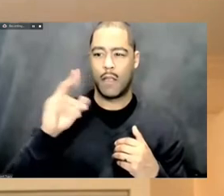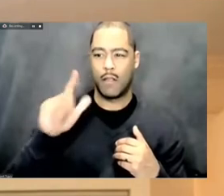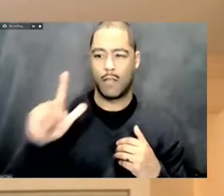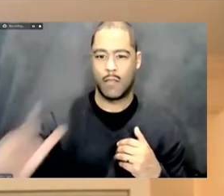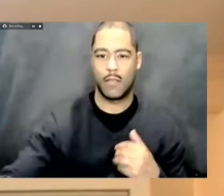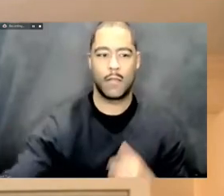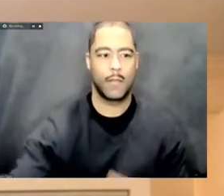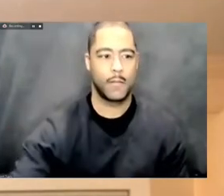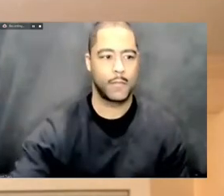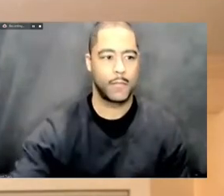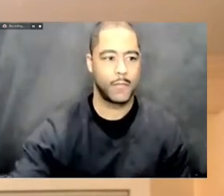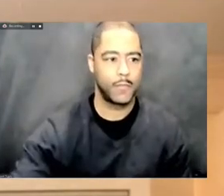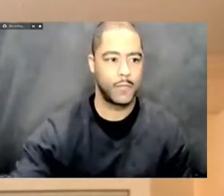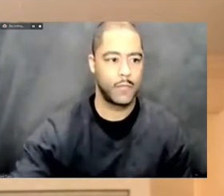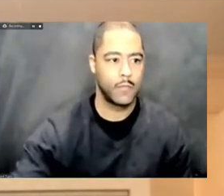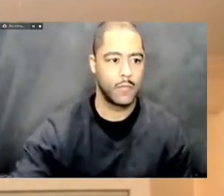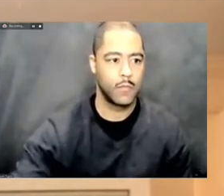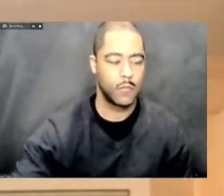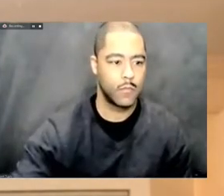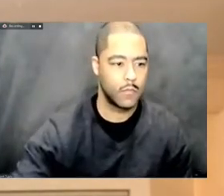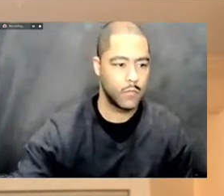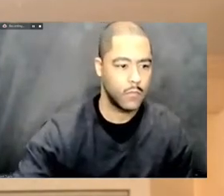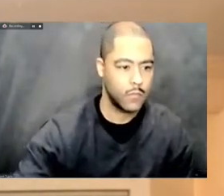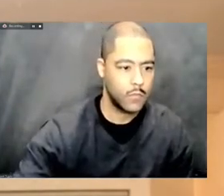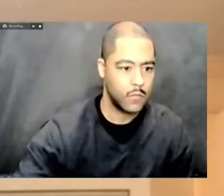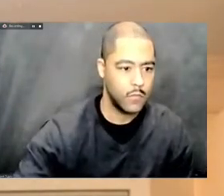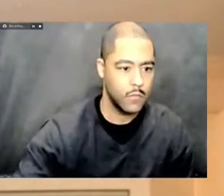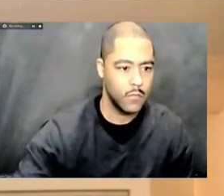The Farmer by W.D. Earhart.